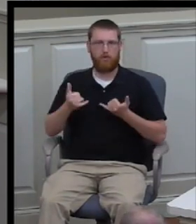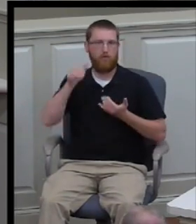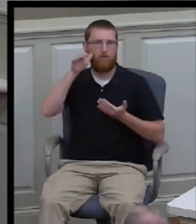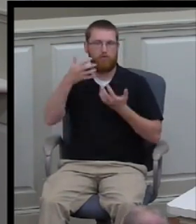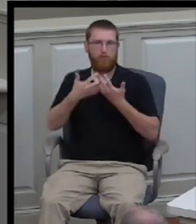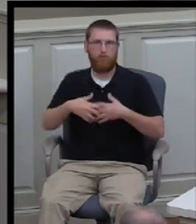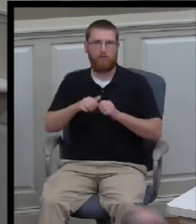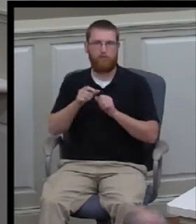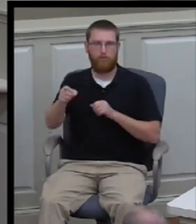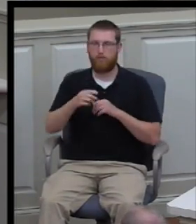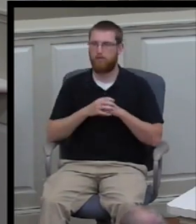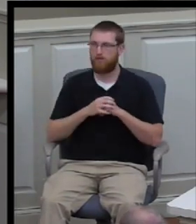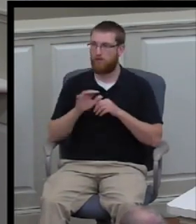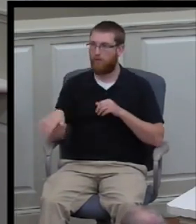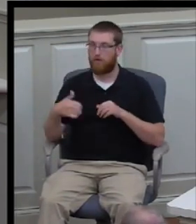Anything else?